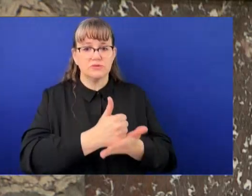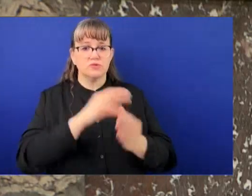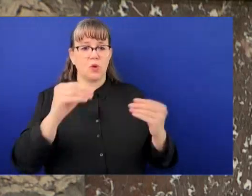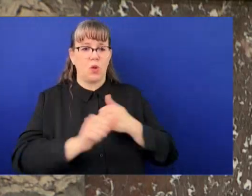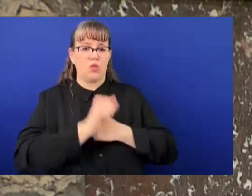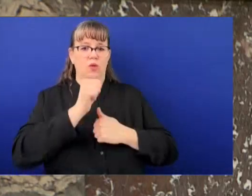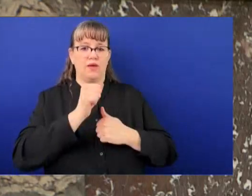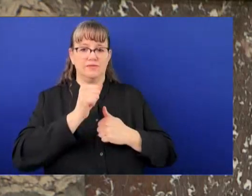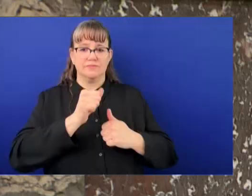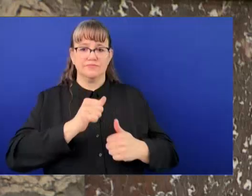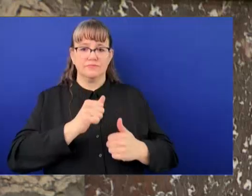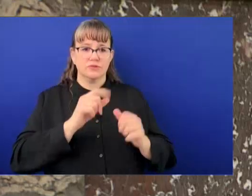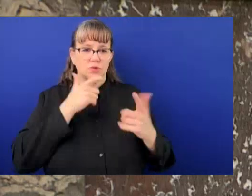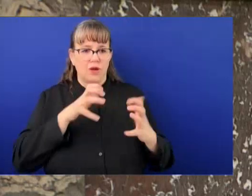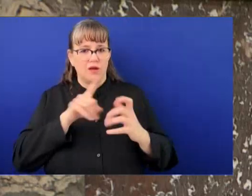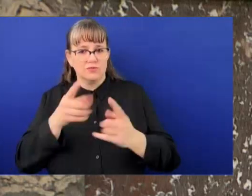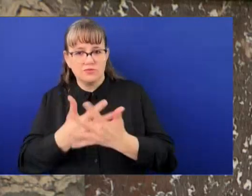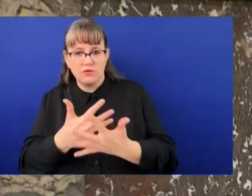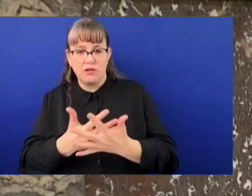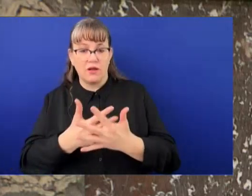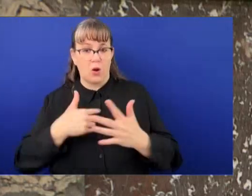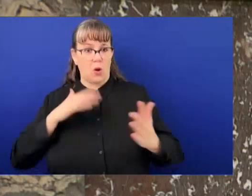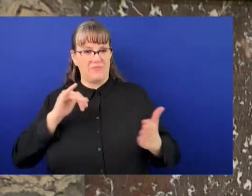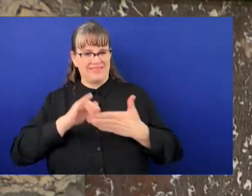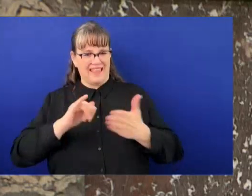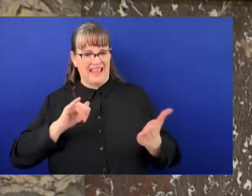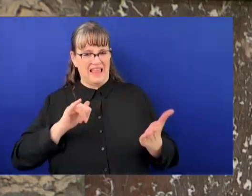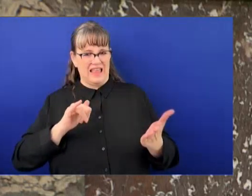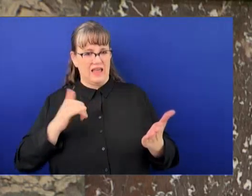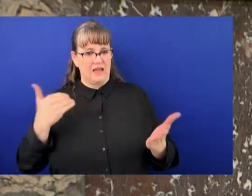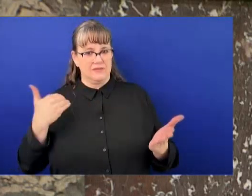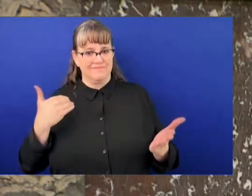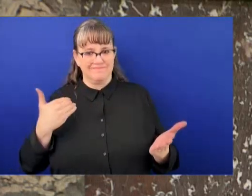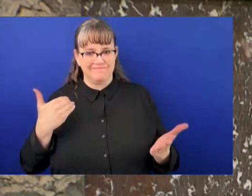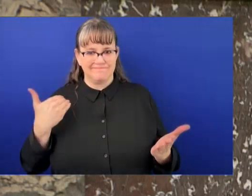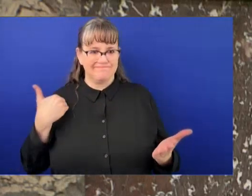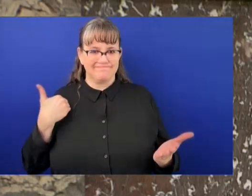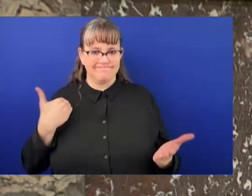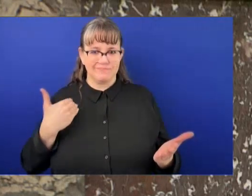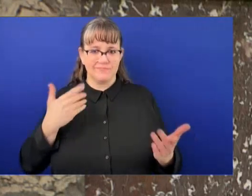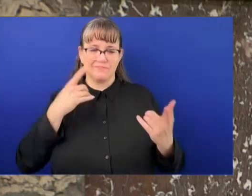use. What we saw was people feeling unsafe in their communities. What we saw